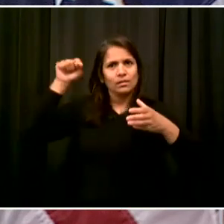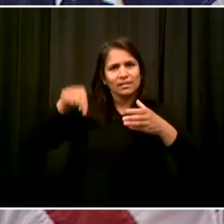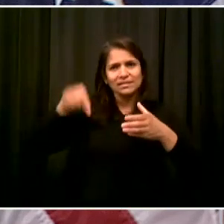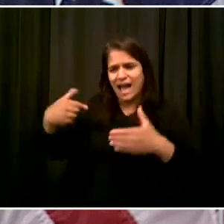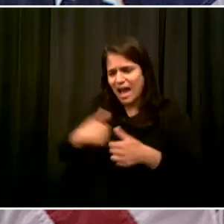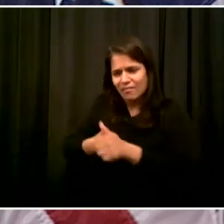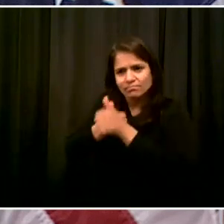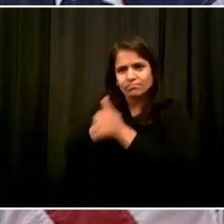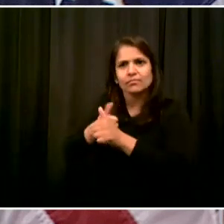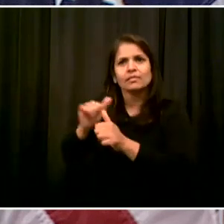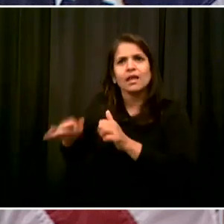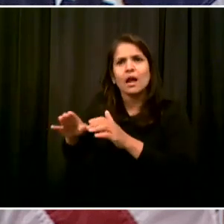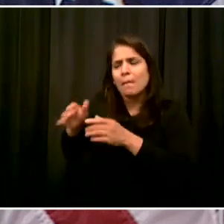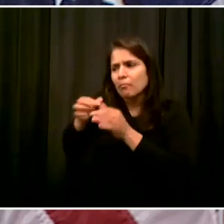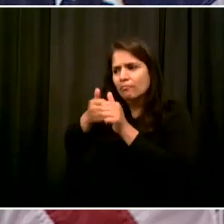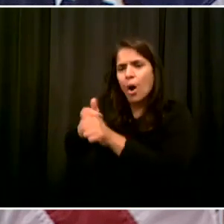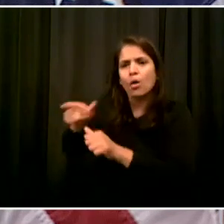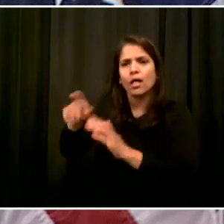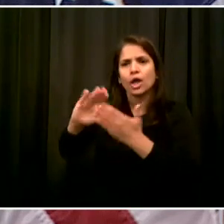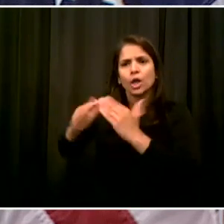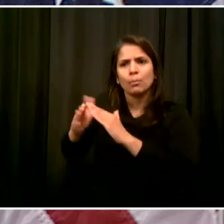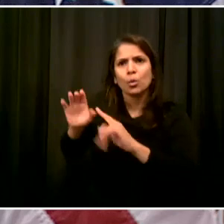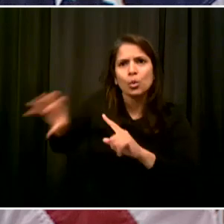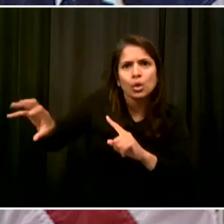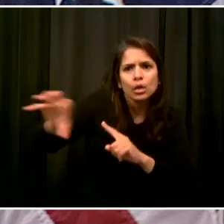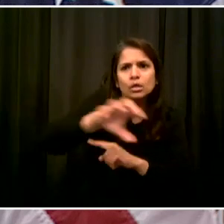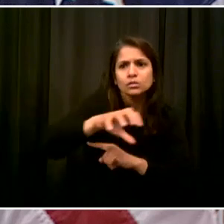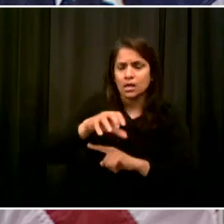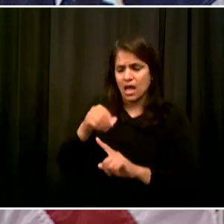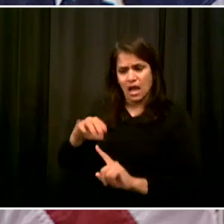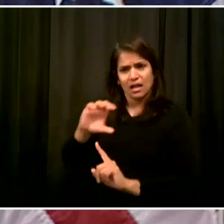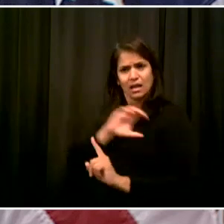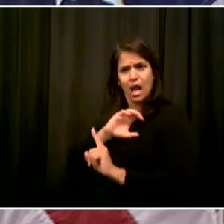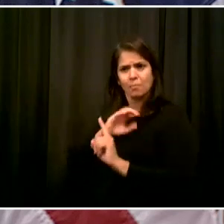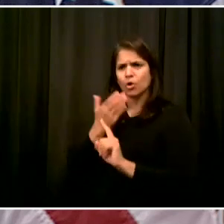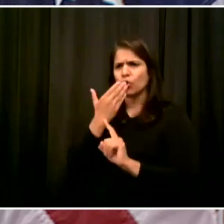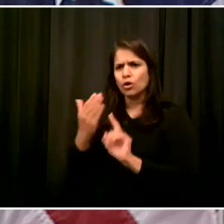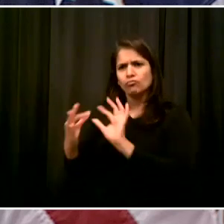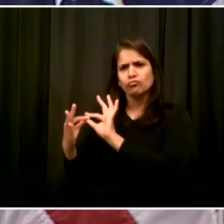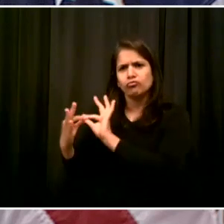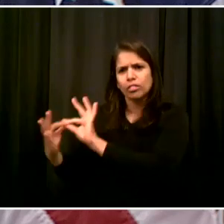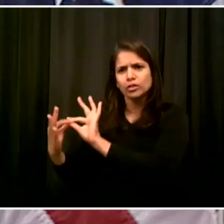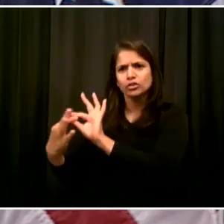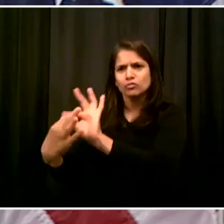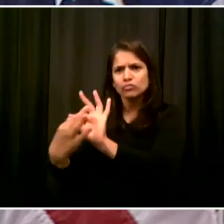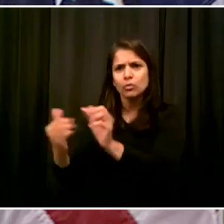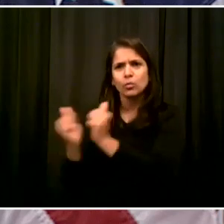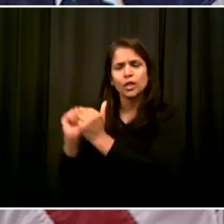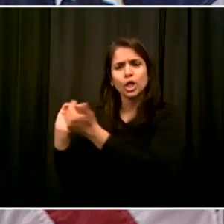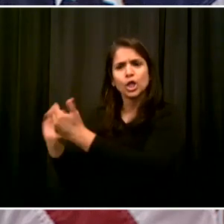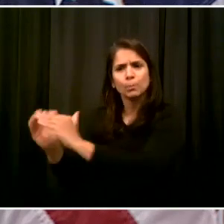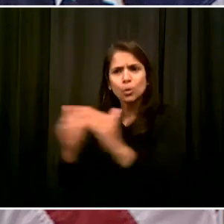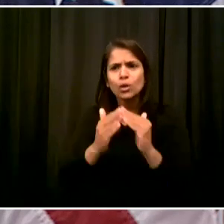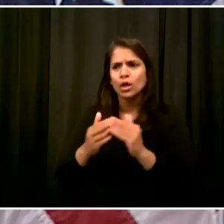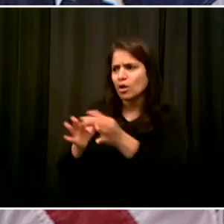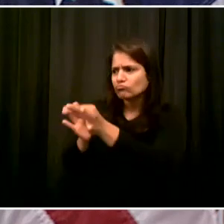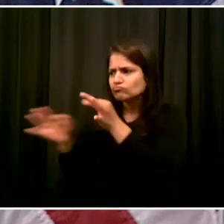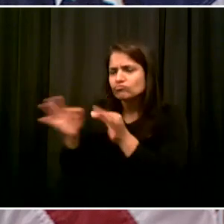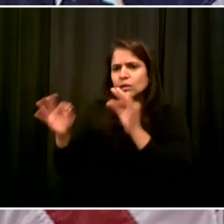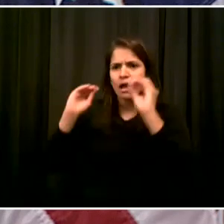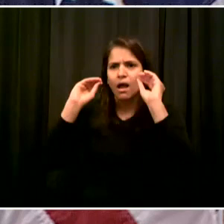the perspective of an attitude of de-escalation and mutual effort. We have a long way to go to make that